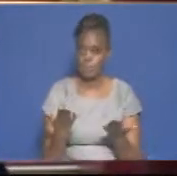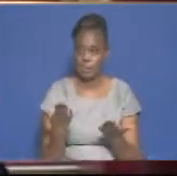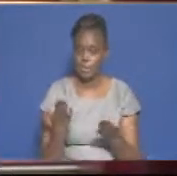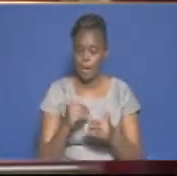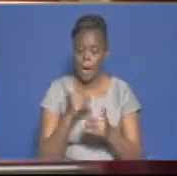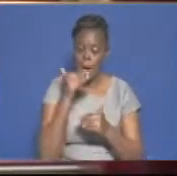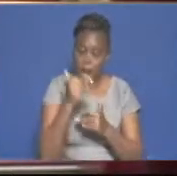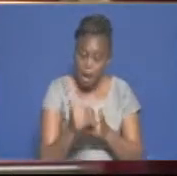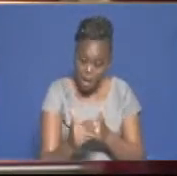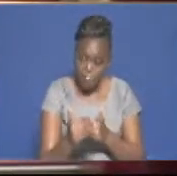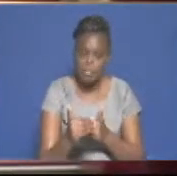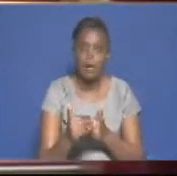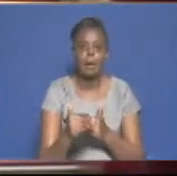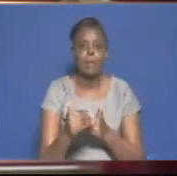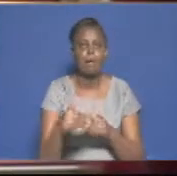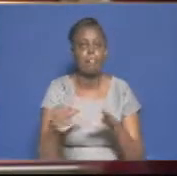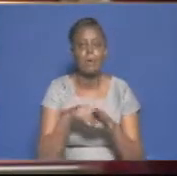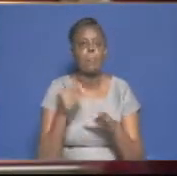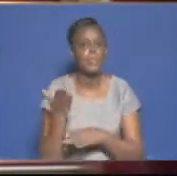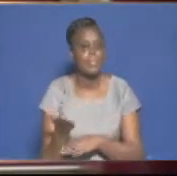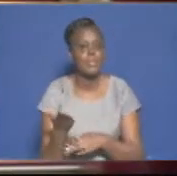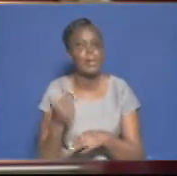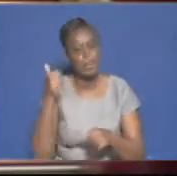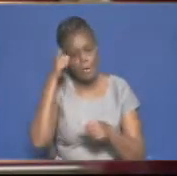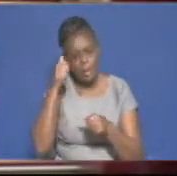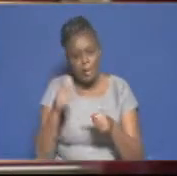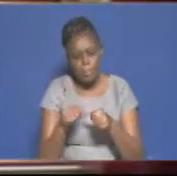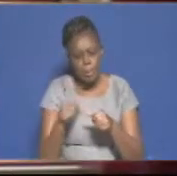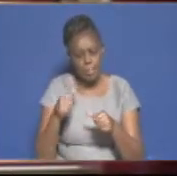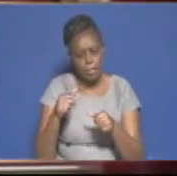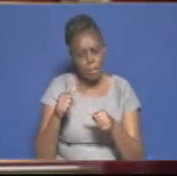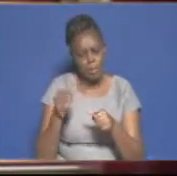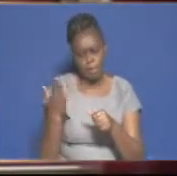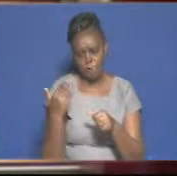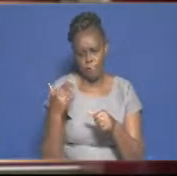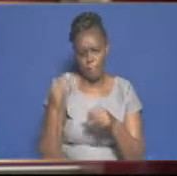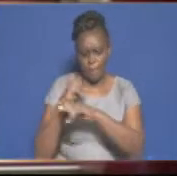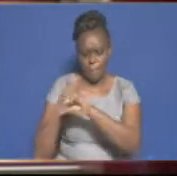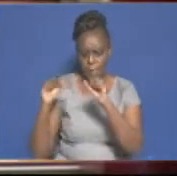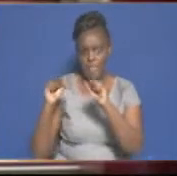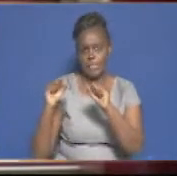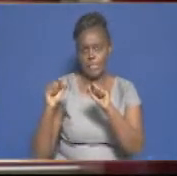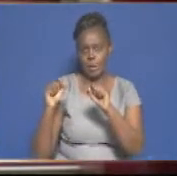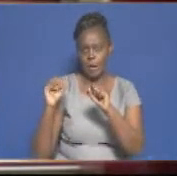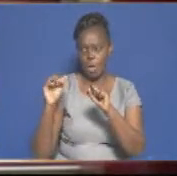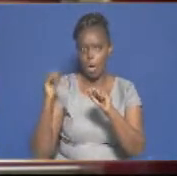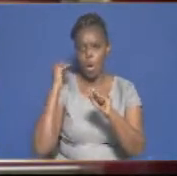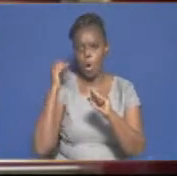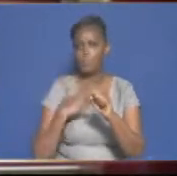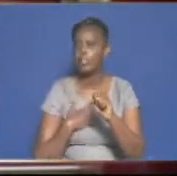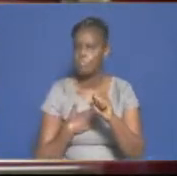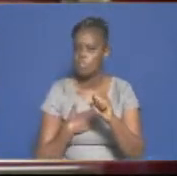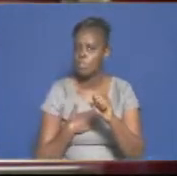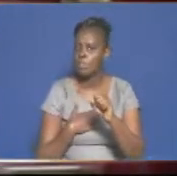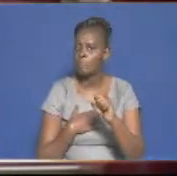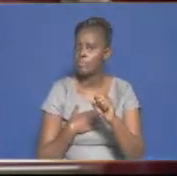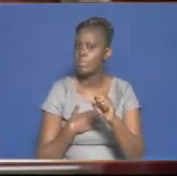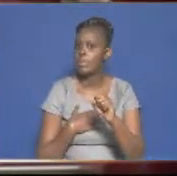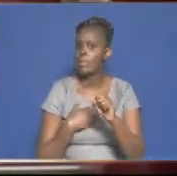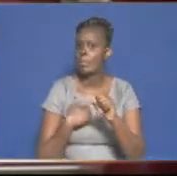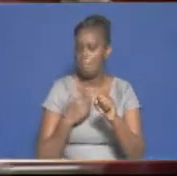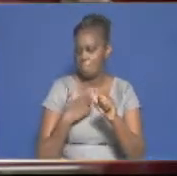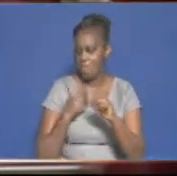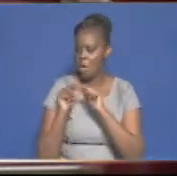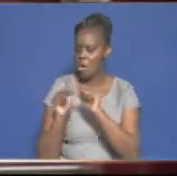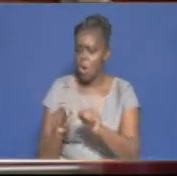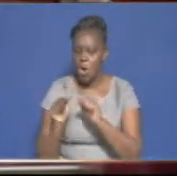after that, there was a delegation. And I remember I was summoned by the former president, what have you done? And I was being accused of all